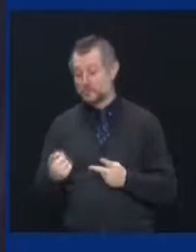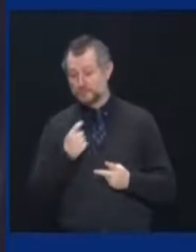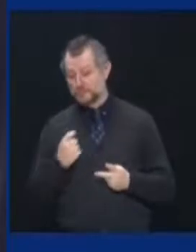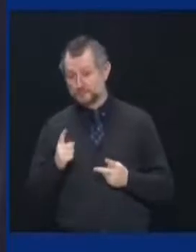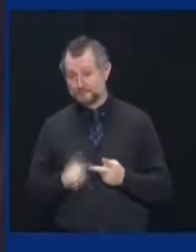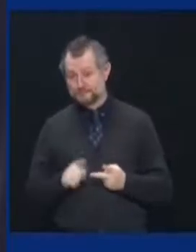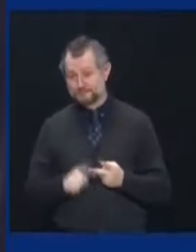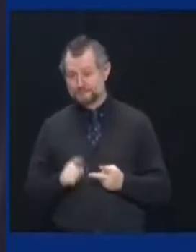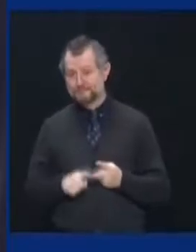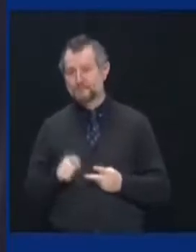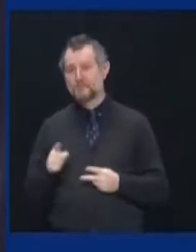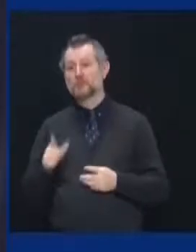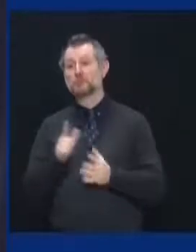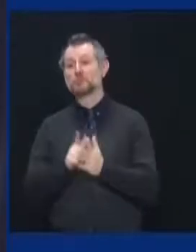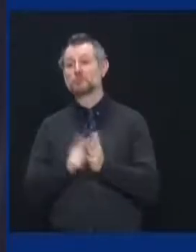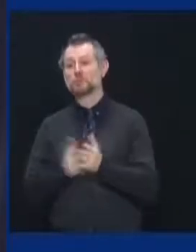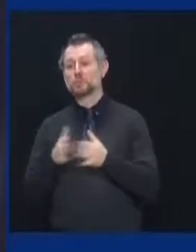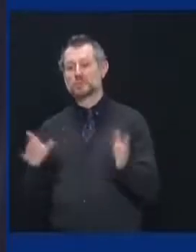General's investigation,